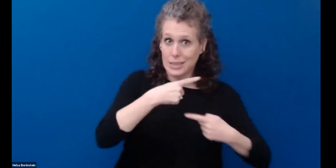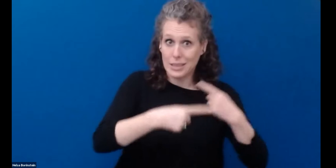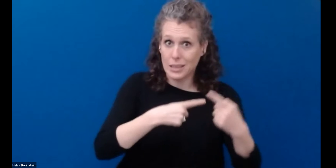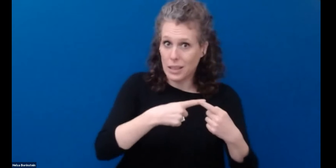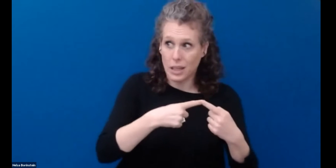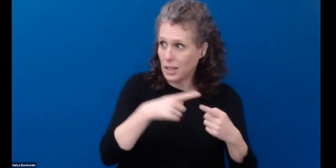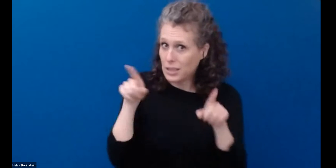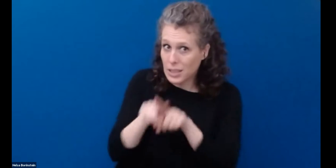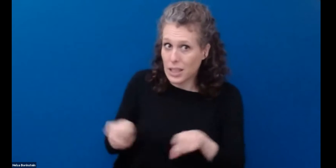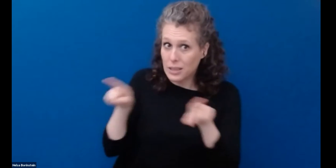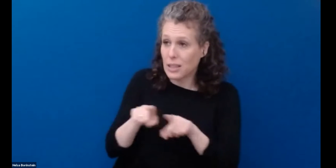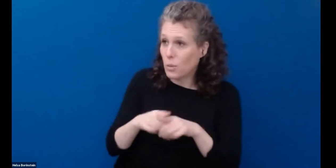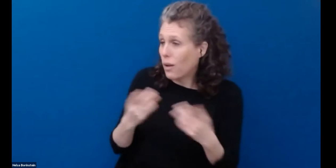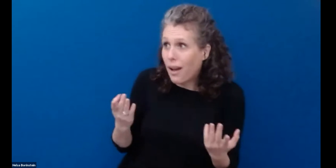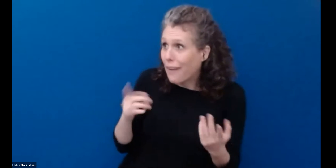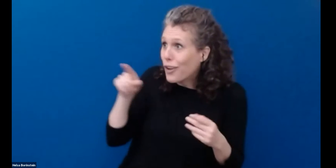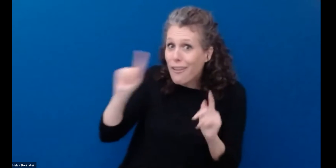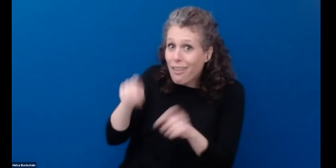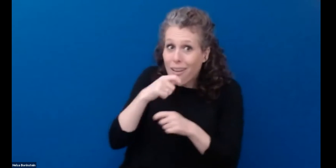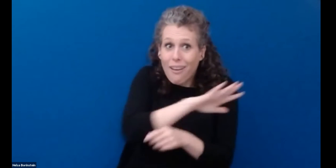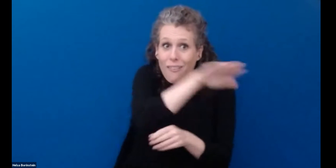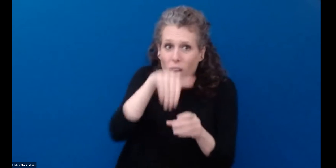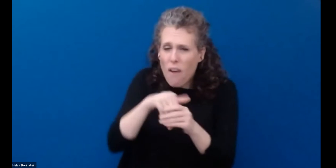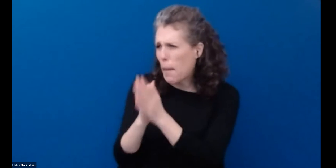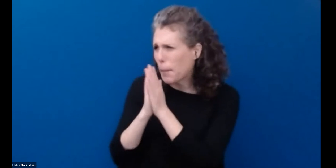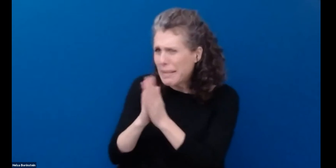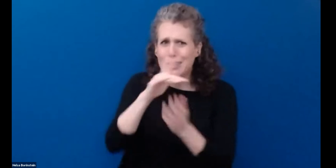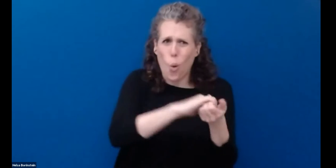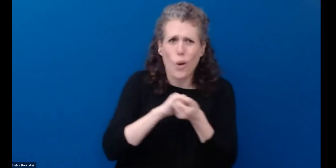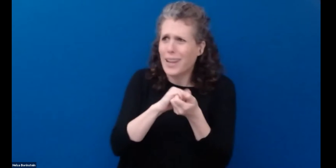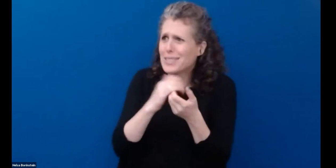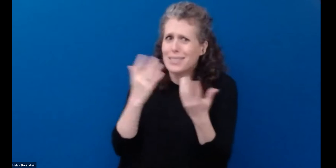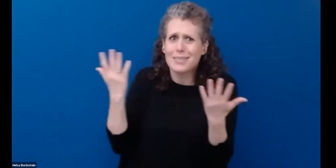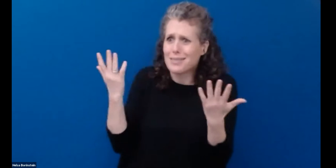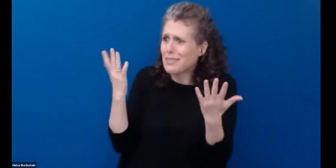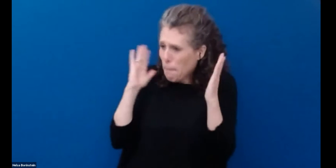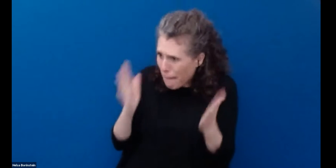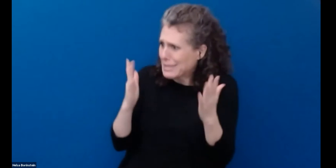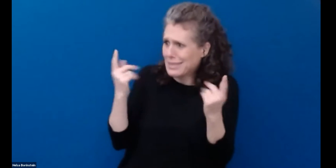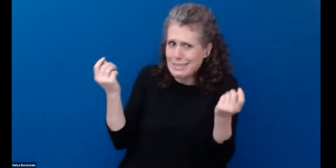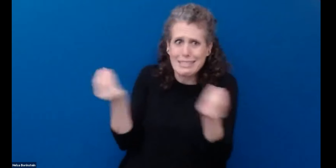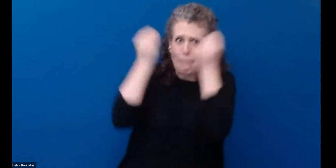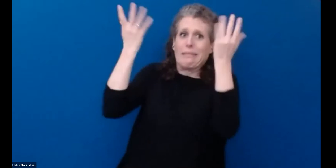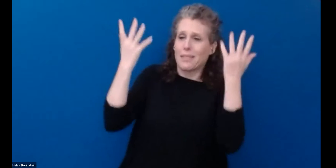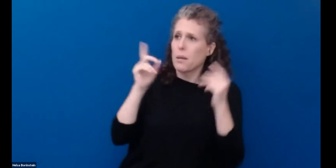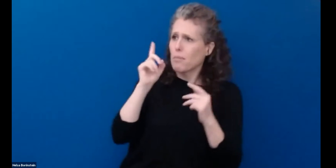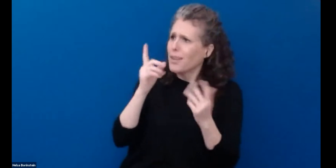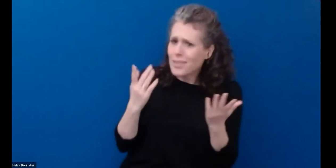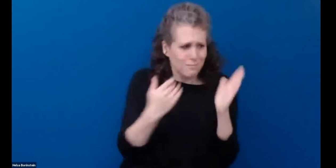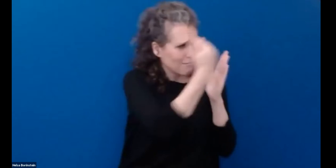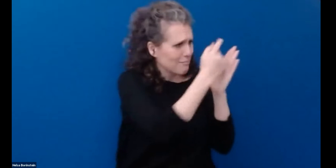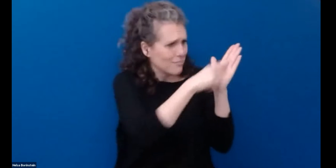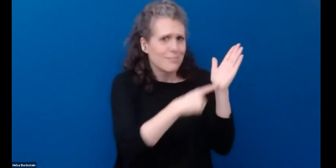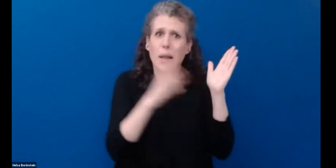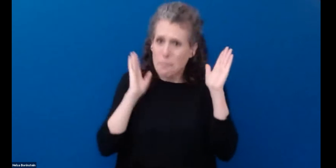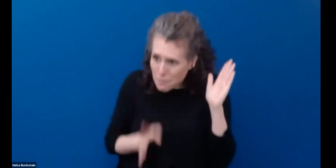can involve them, then please at least involve the organization. So try to do something. But yes, the requirement is that you are supposed to involve